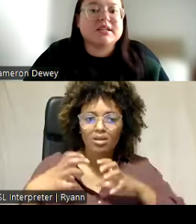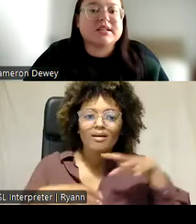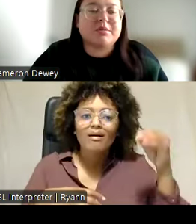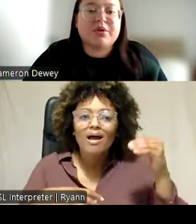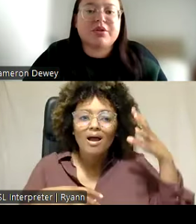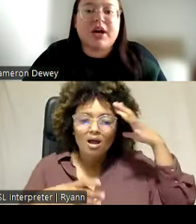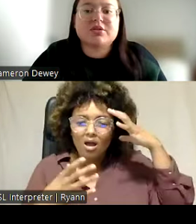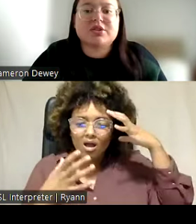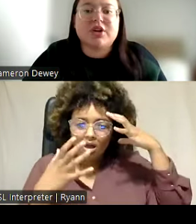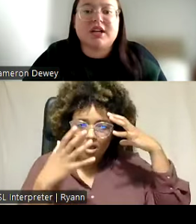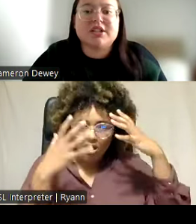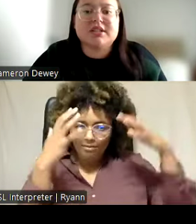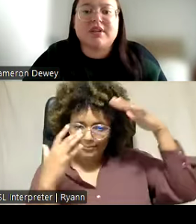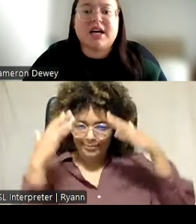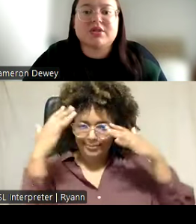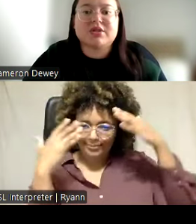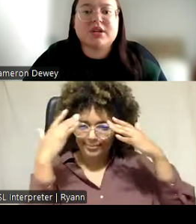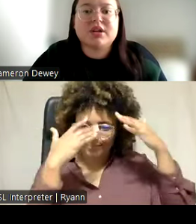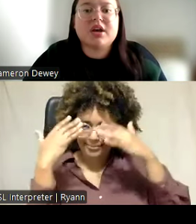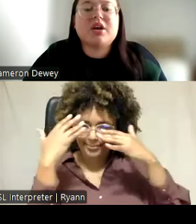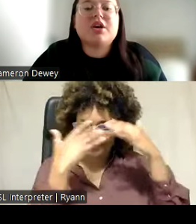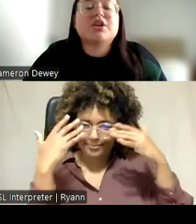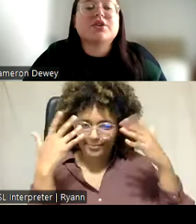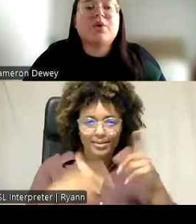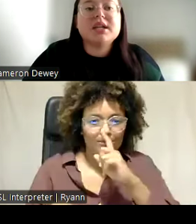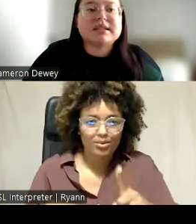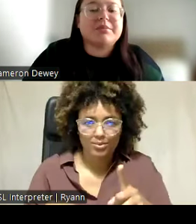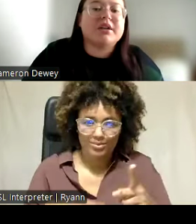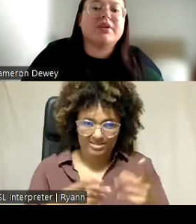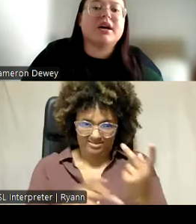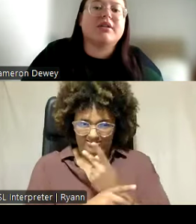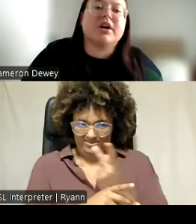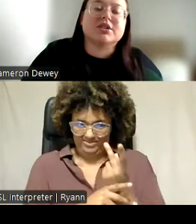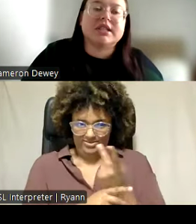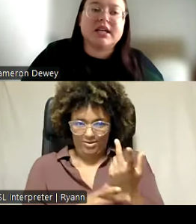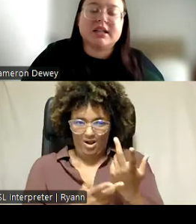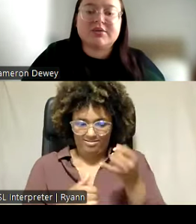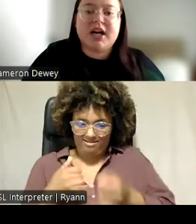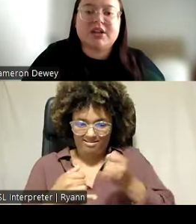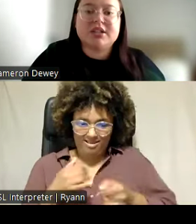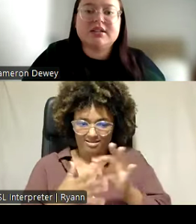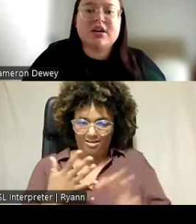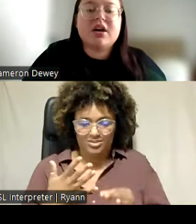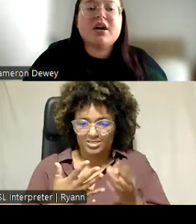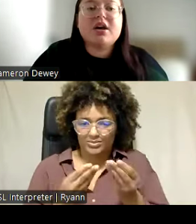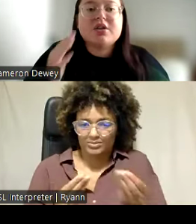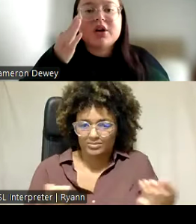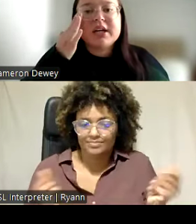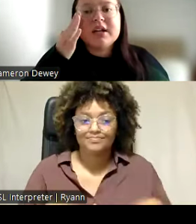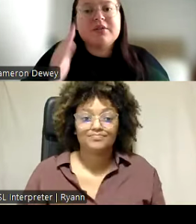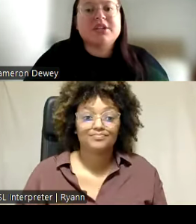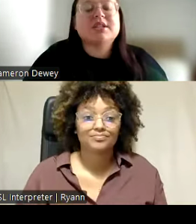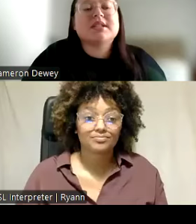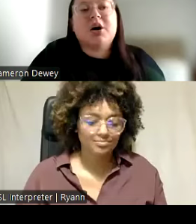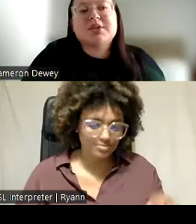to inescapable threats or strategies of last resort. So, what is the benefit of understanding these reactions?